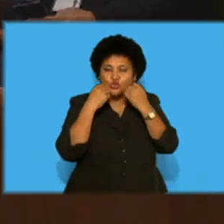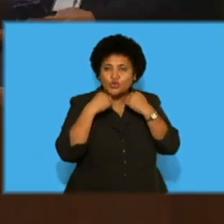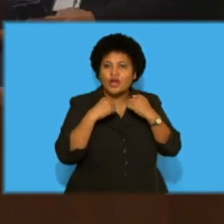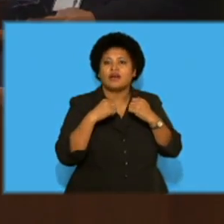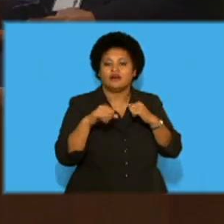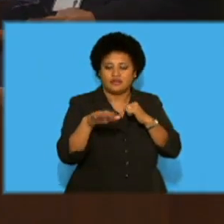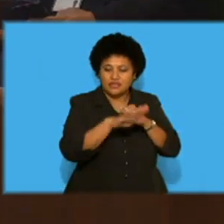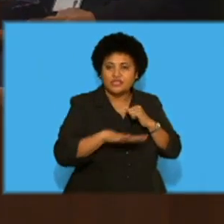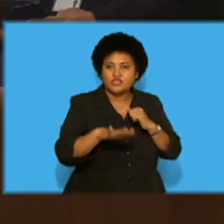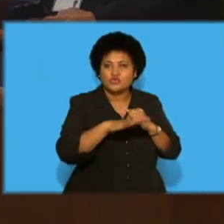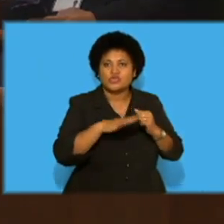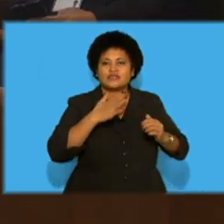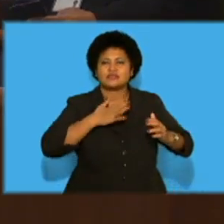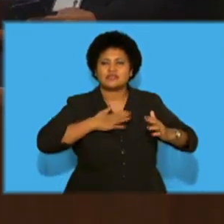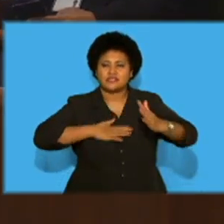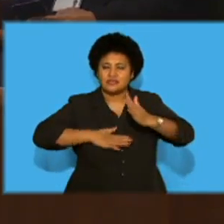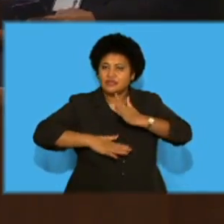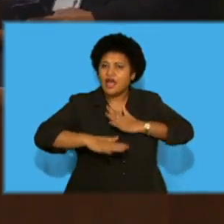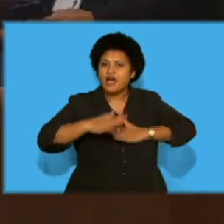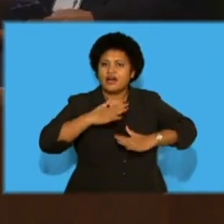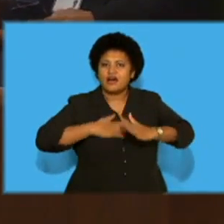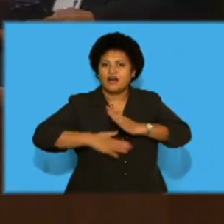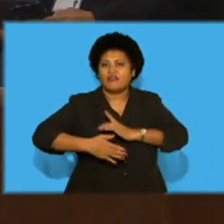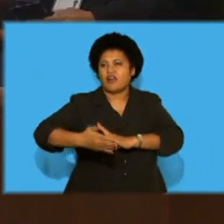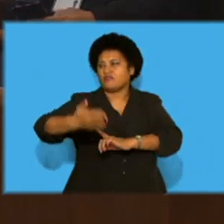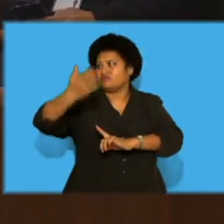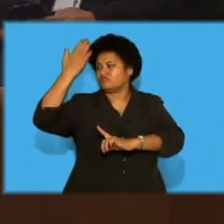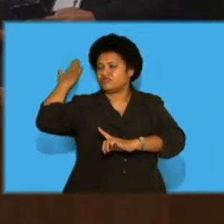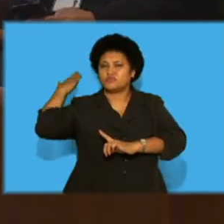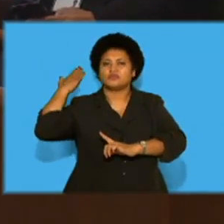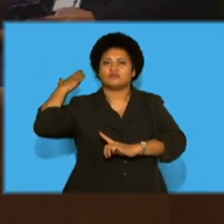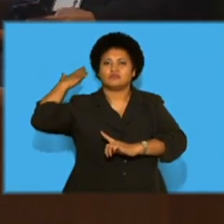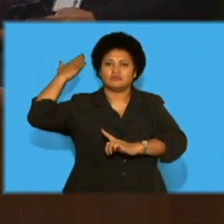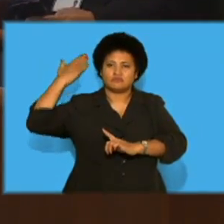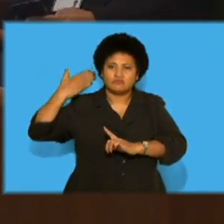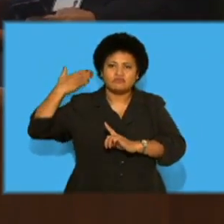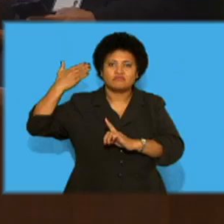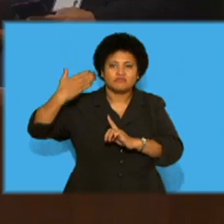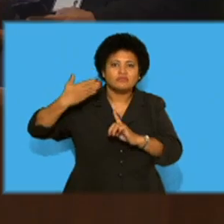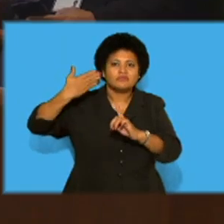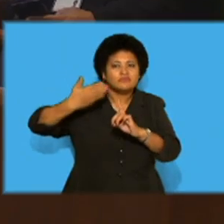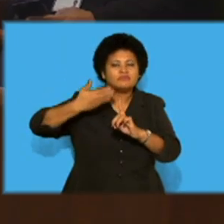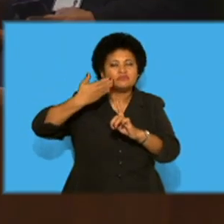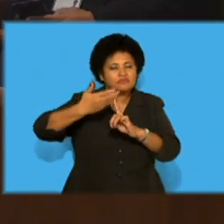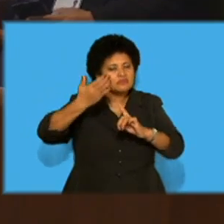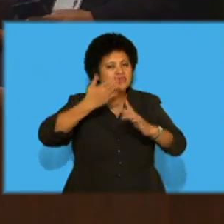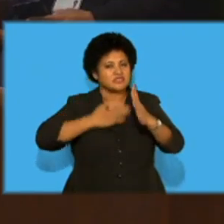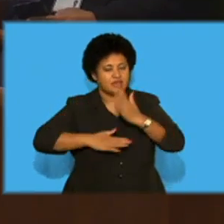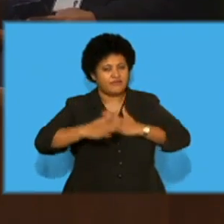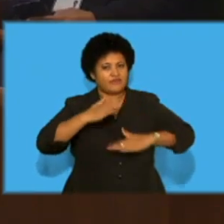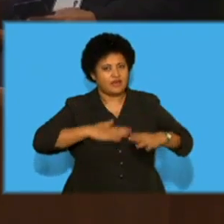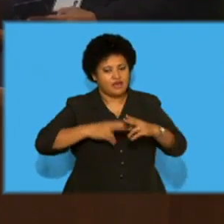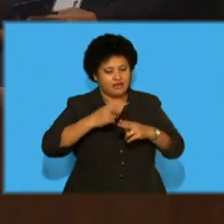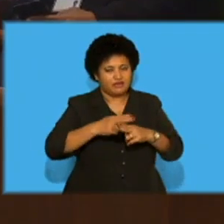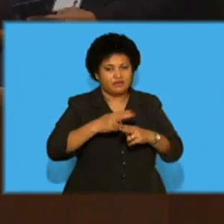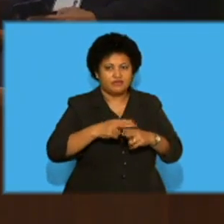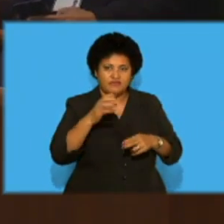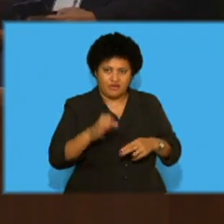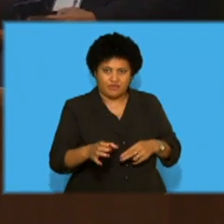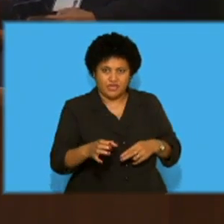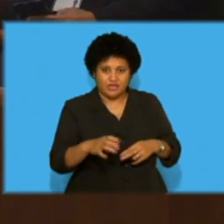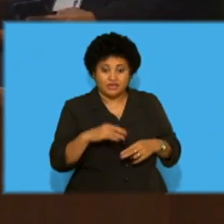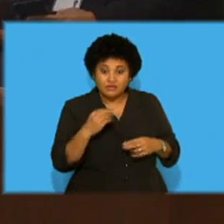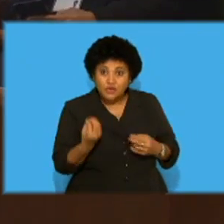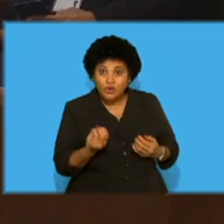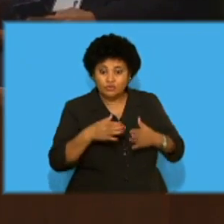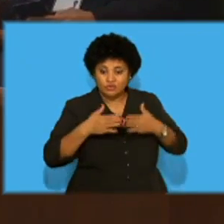decades. For decades. It has been an issue that has not been addressed by many governments. So, Madam Speaker, the reality is